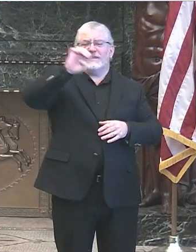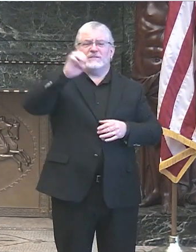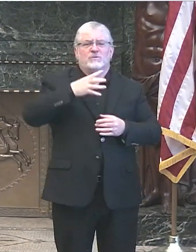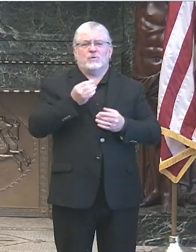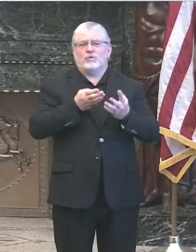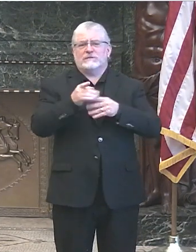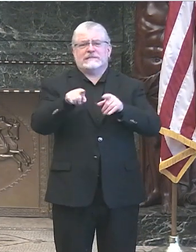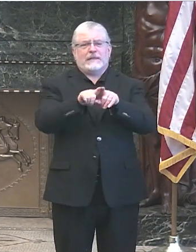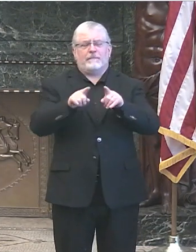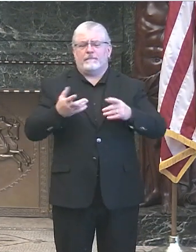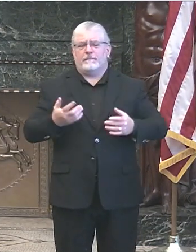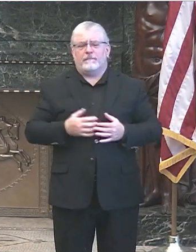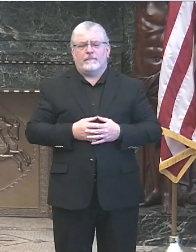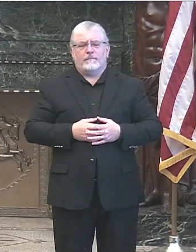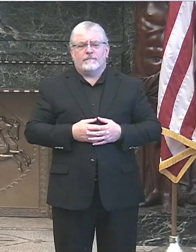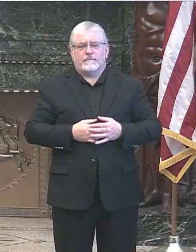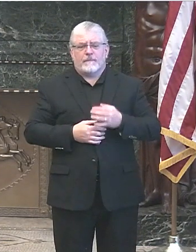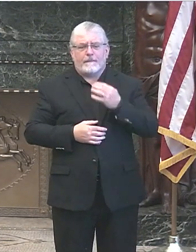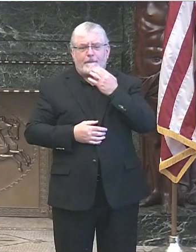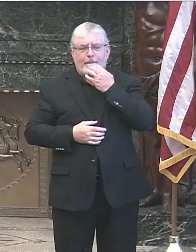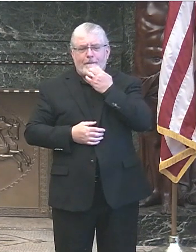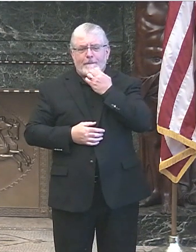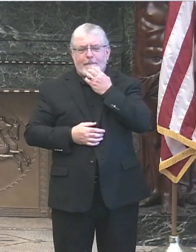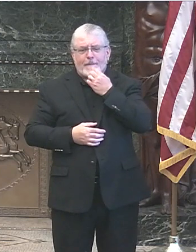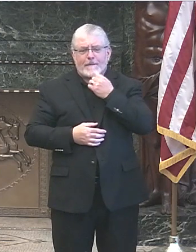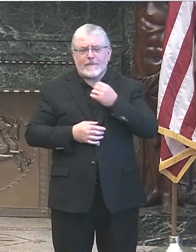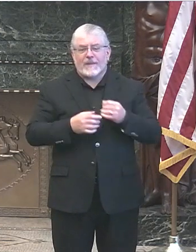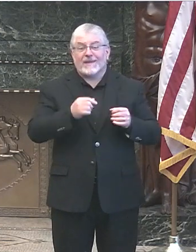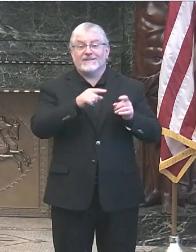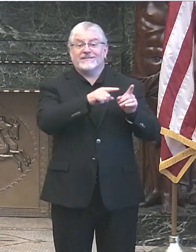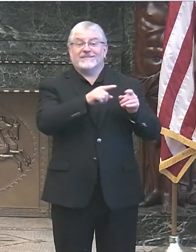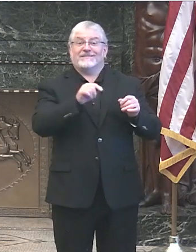measures, which look like they're showing some effect.